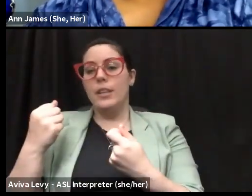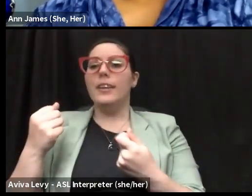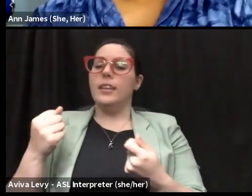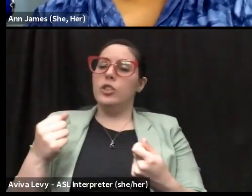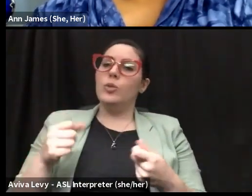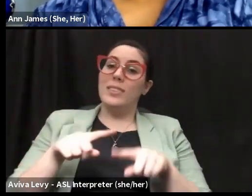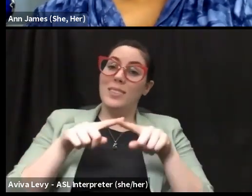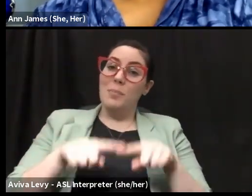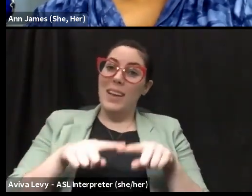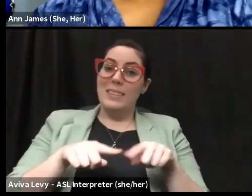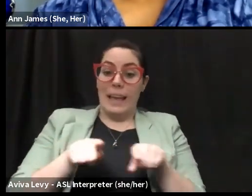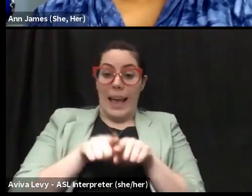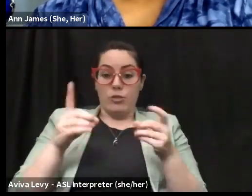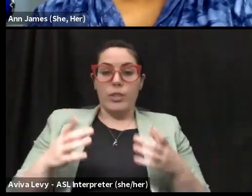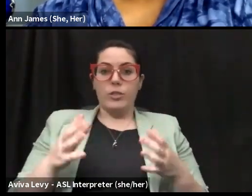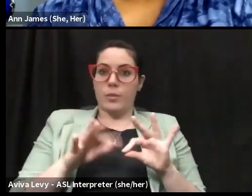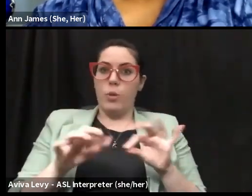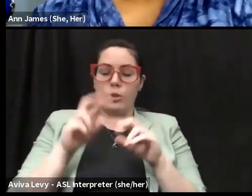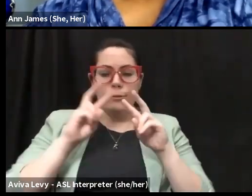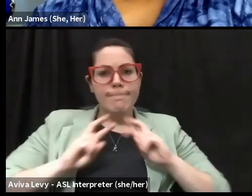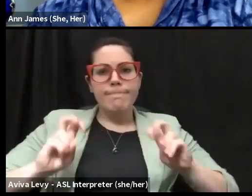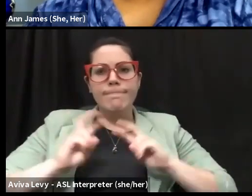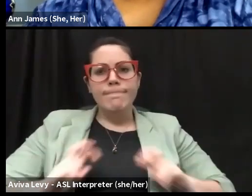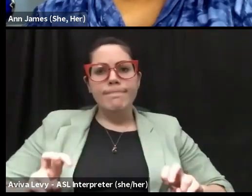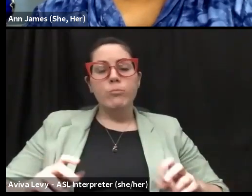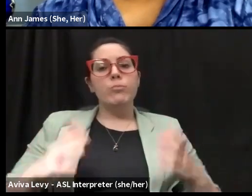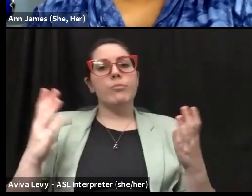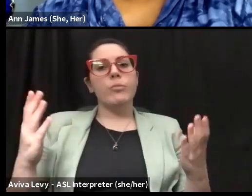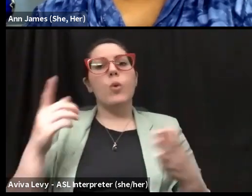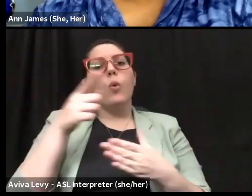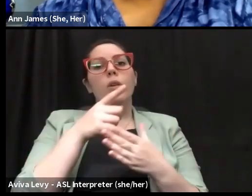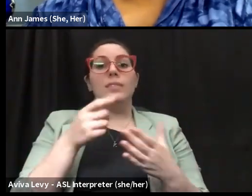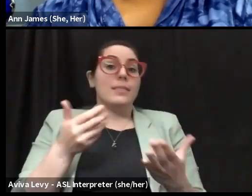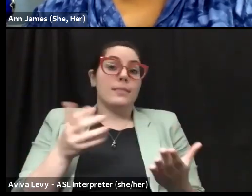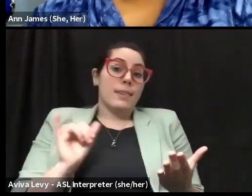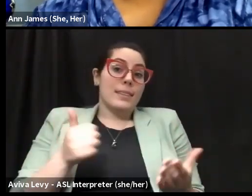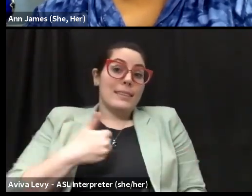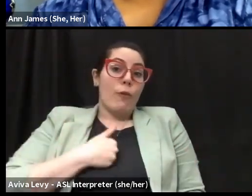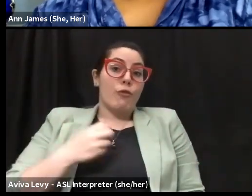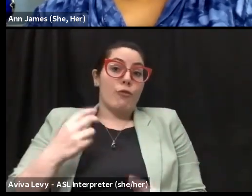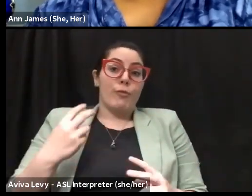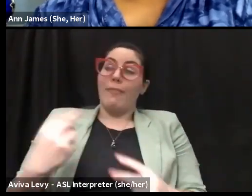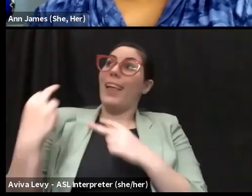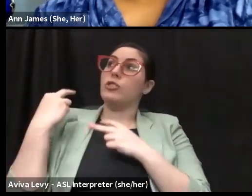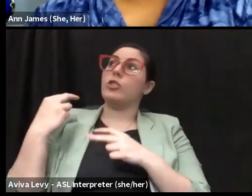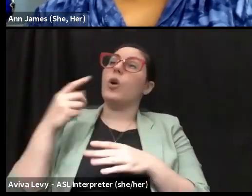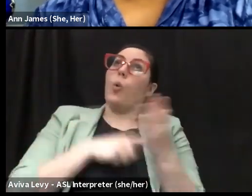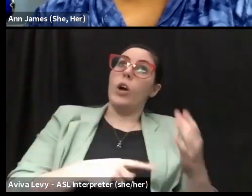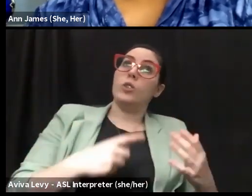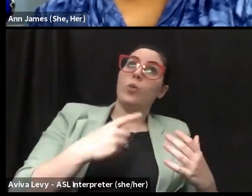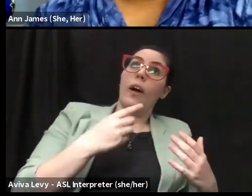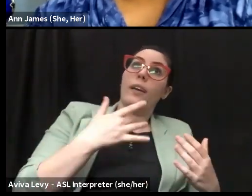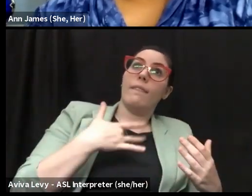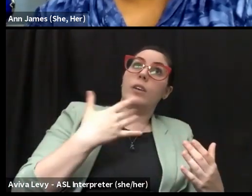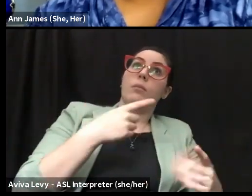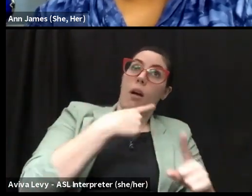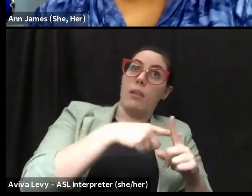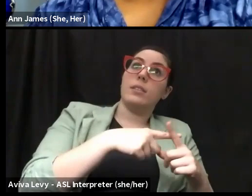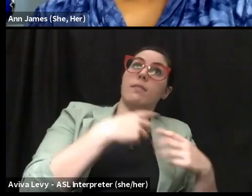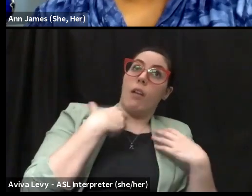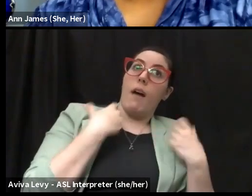to look in and be like, okay, what self-reflection, what do I feel confident about and what do I want support with? And